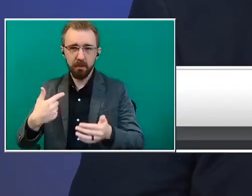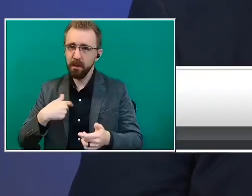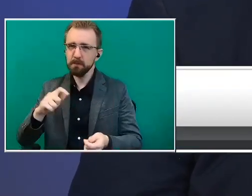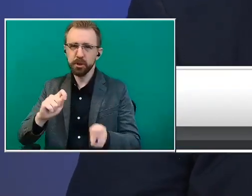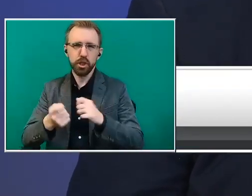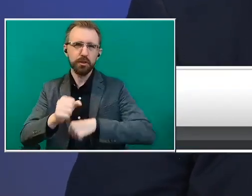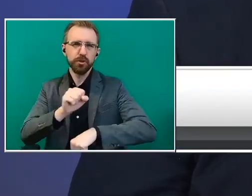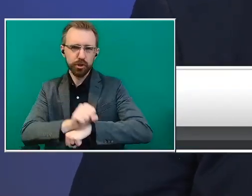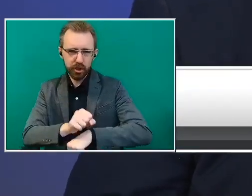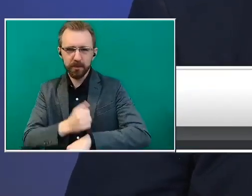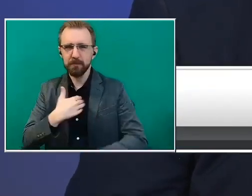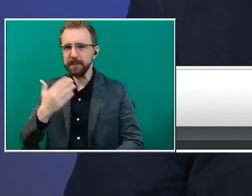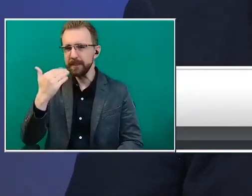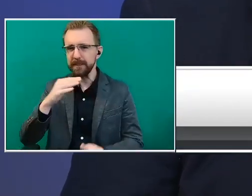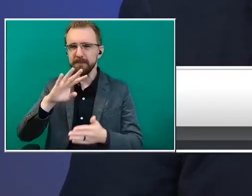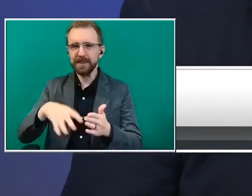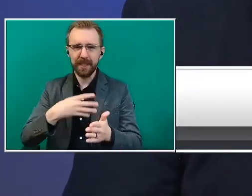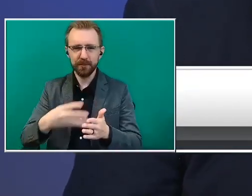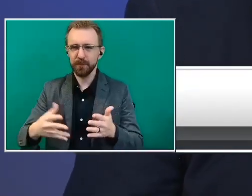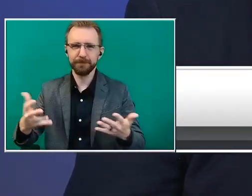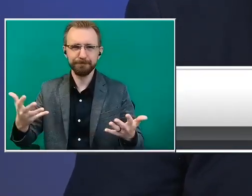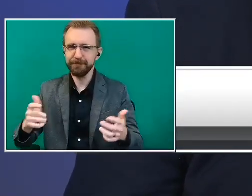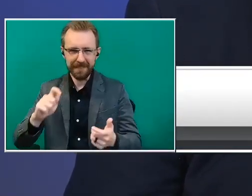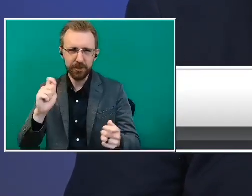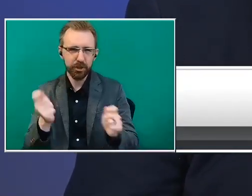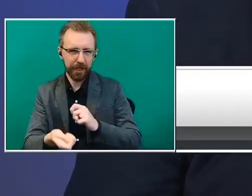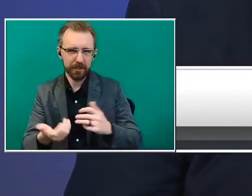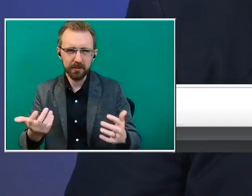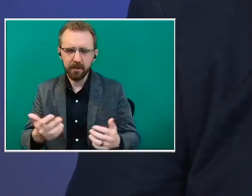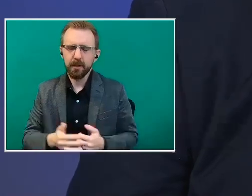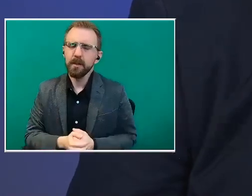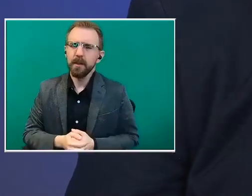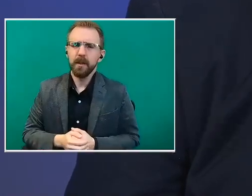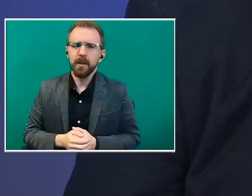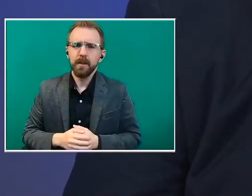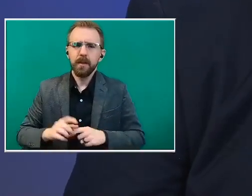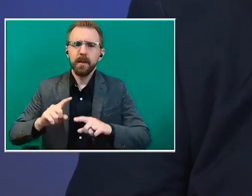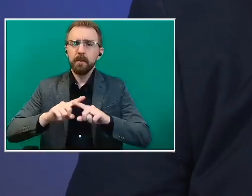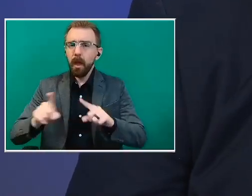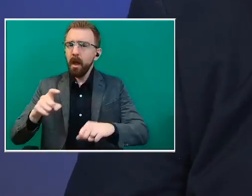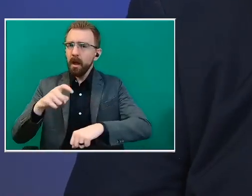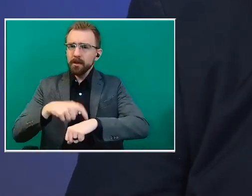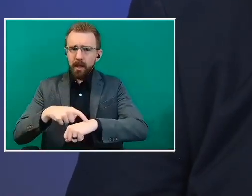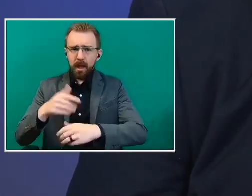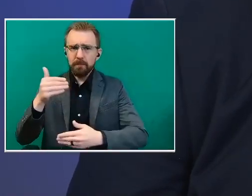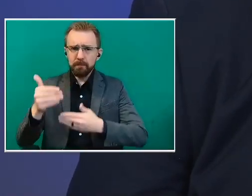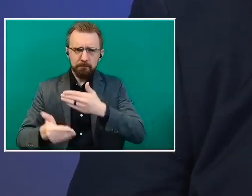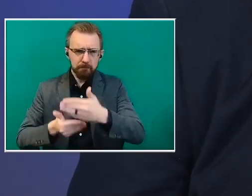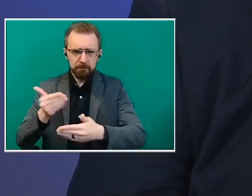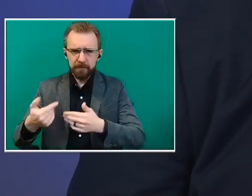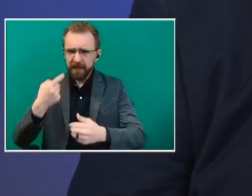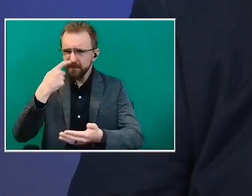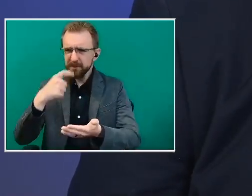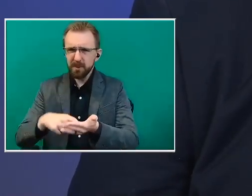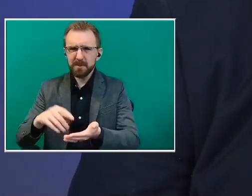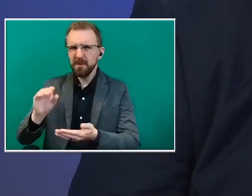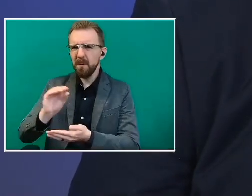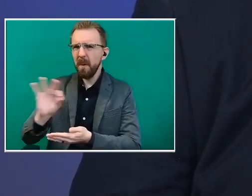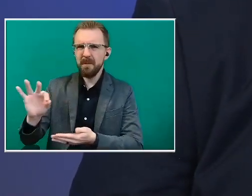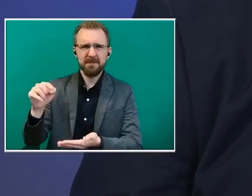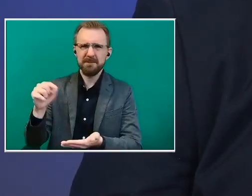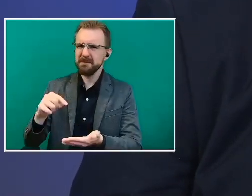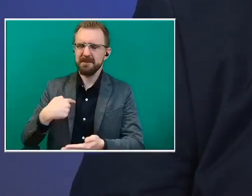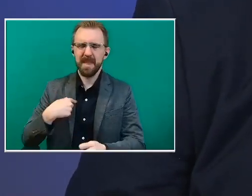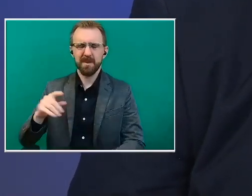sleep schedule, changed. But as time went on, I noticed something was a little off. I was way too tired for